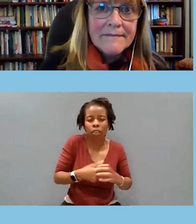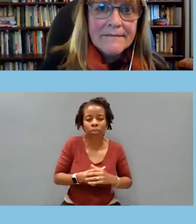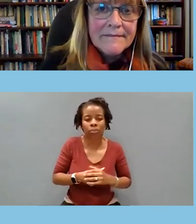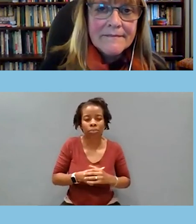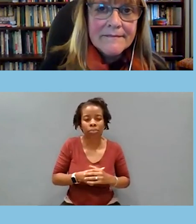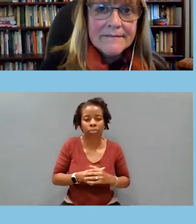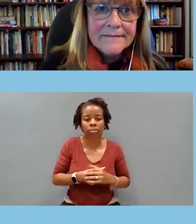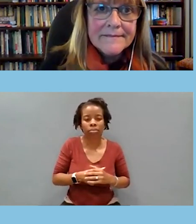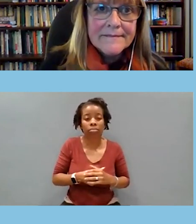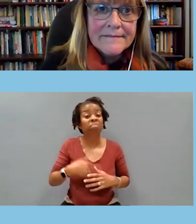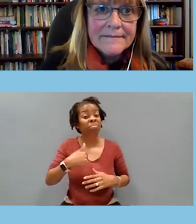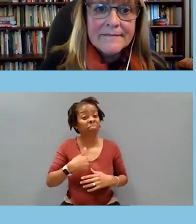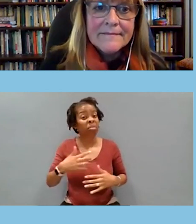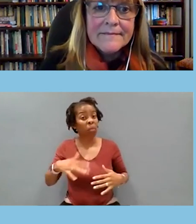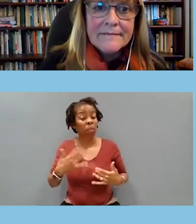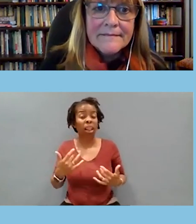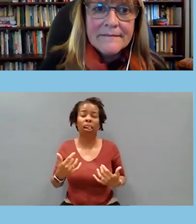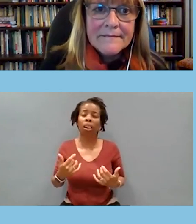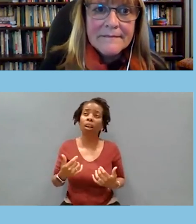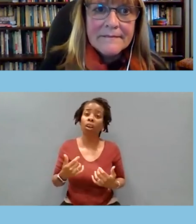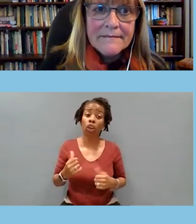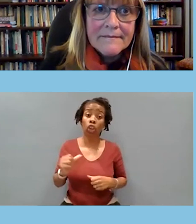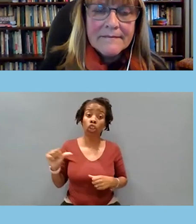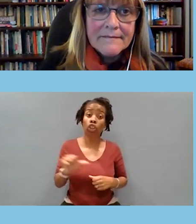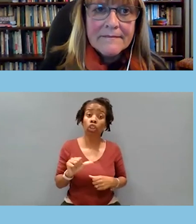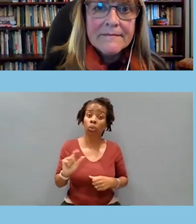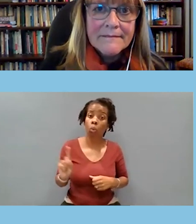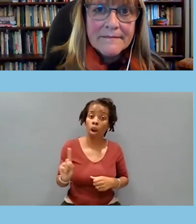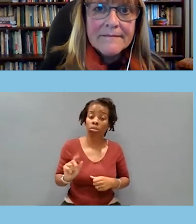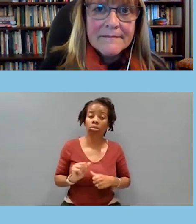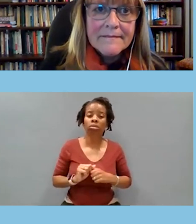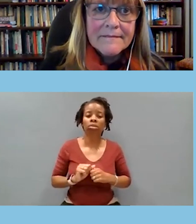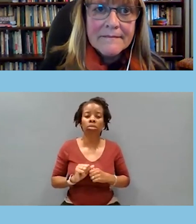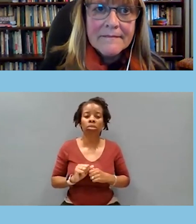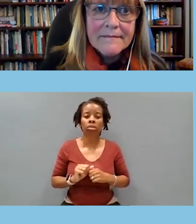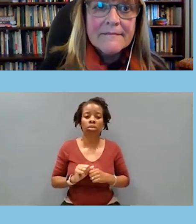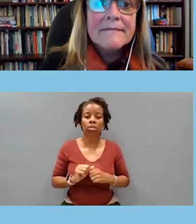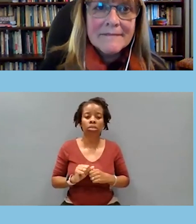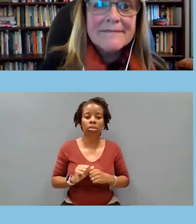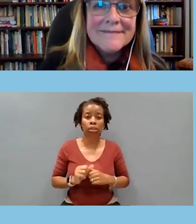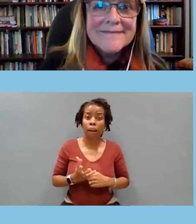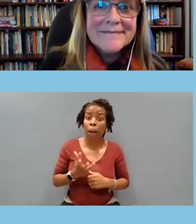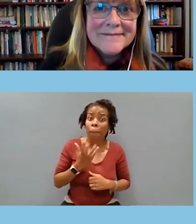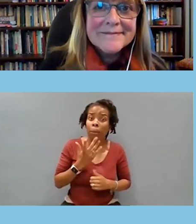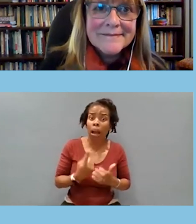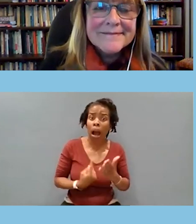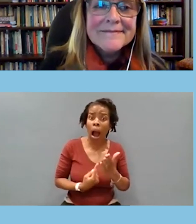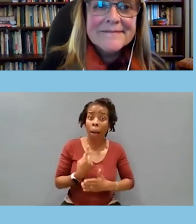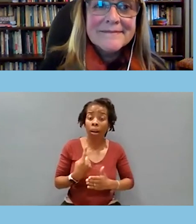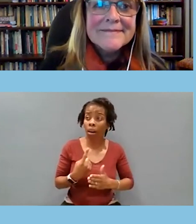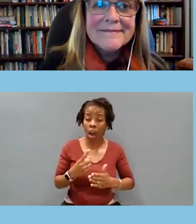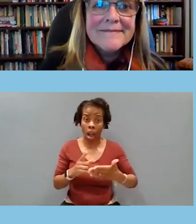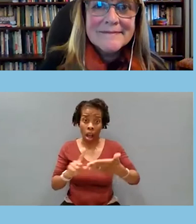that we should actually sit with mistakes more,